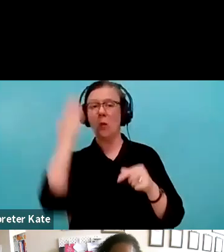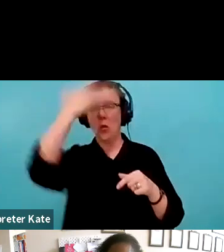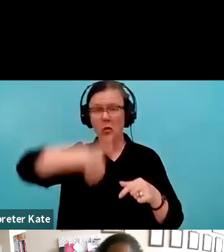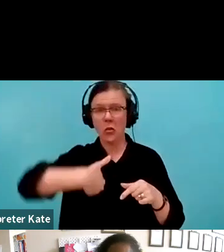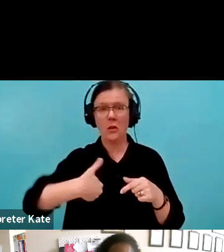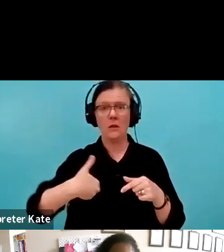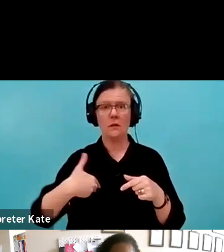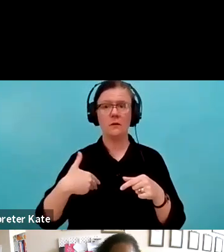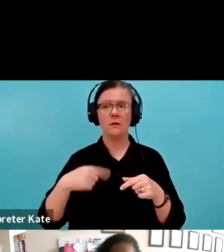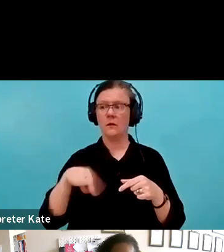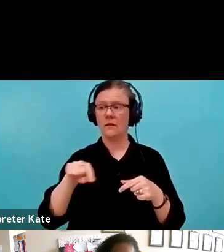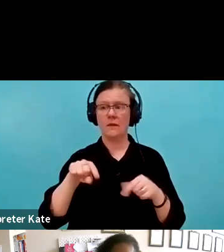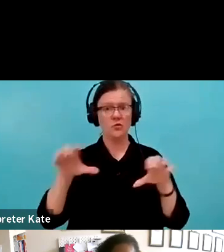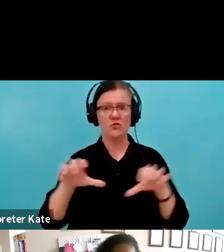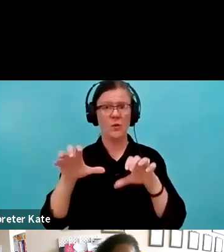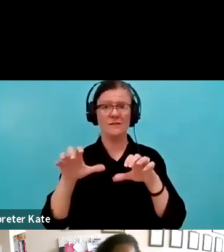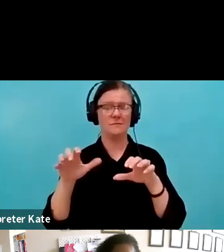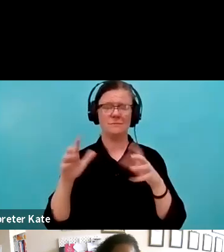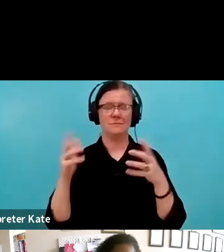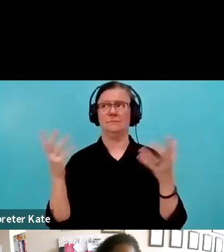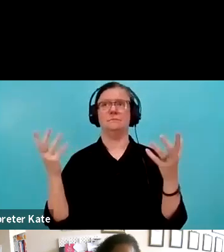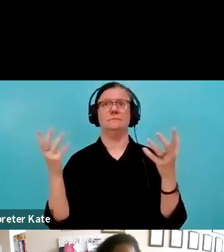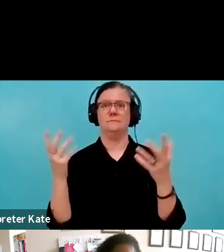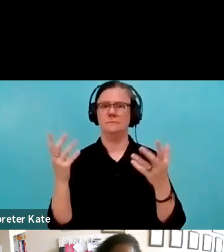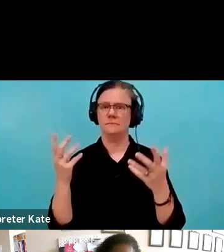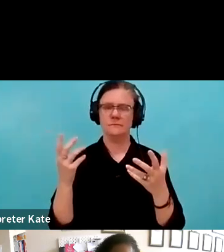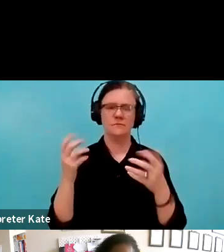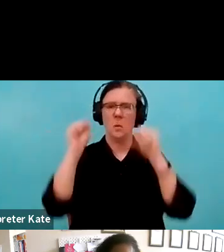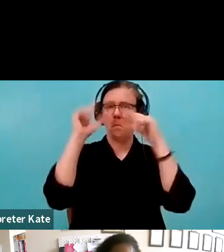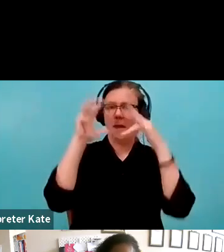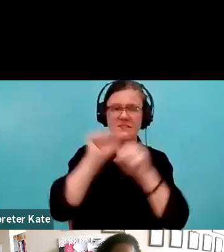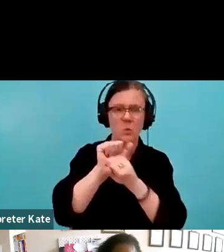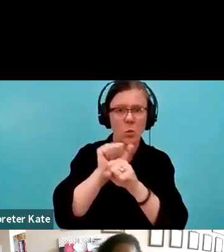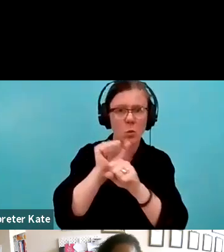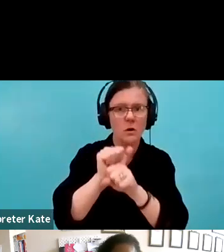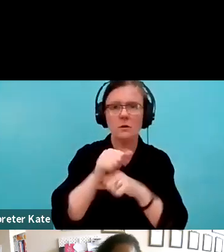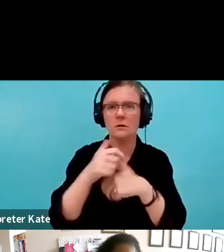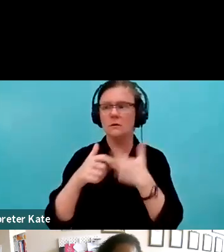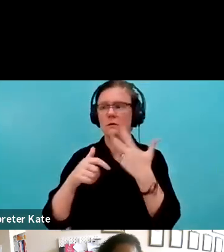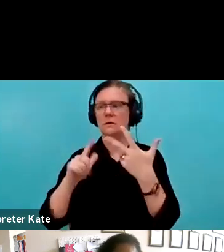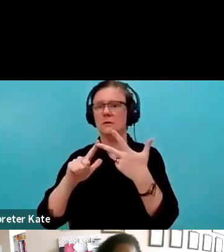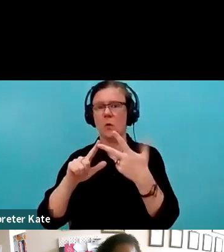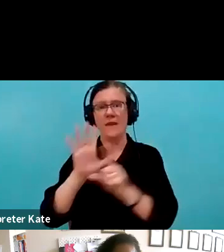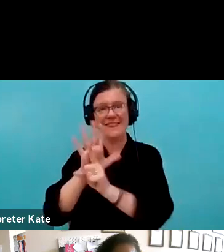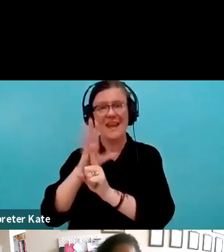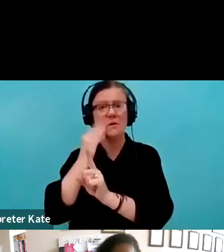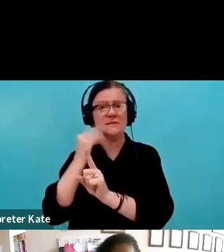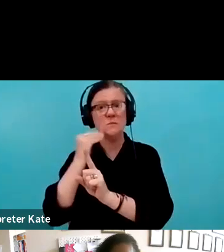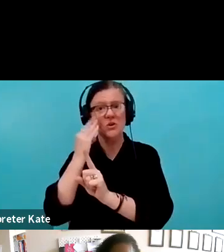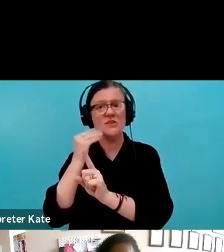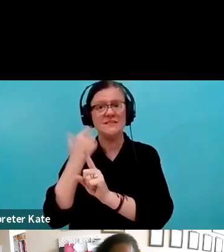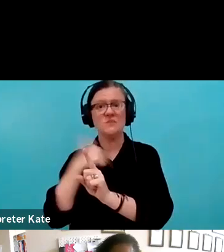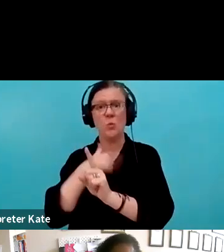are just, whether it's doing amazing work or just have these lived experiences that we need